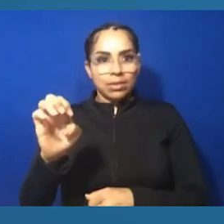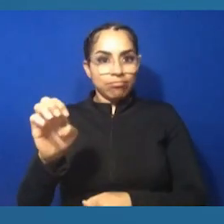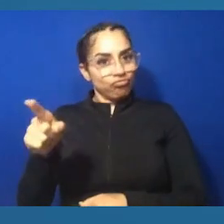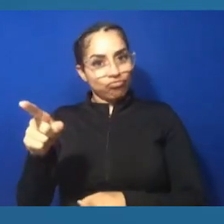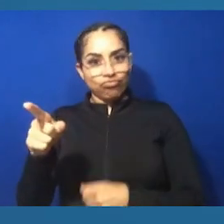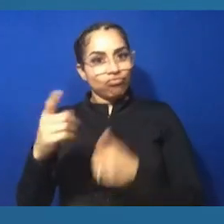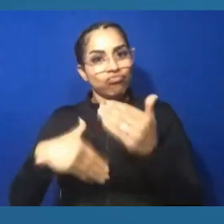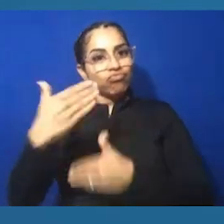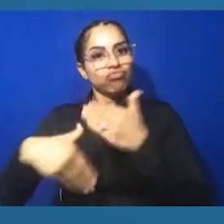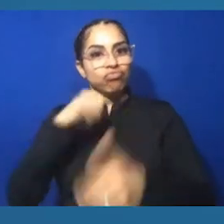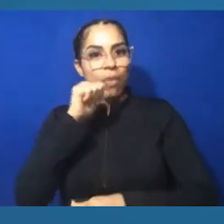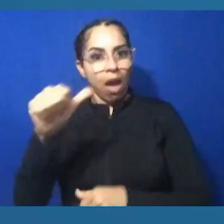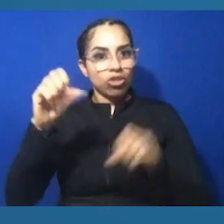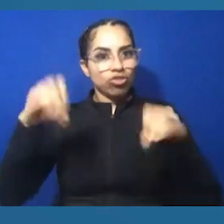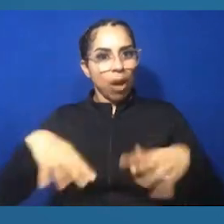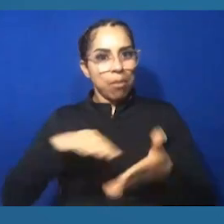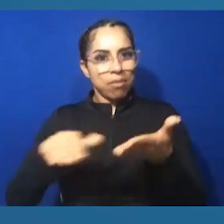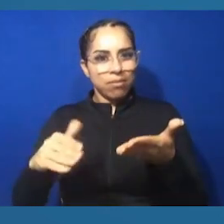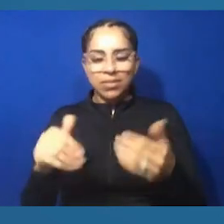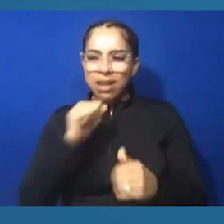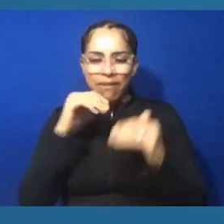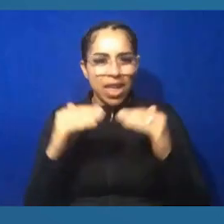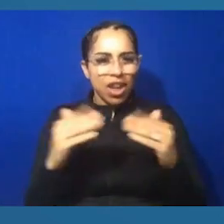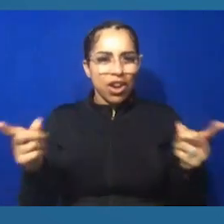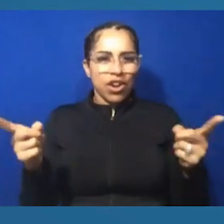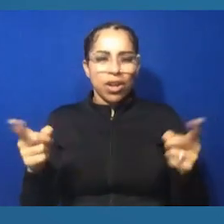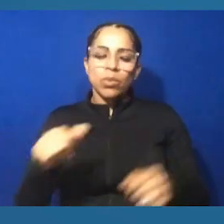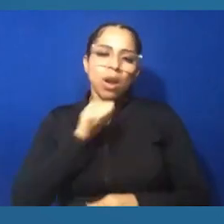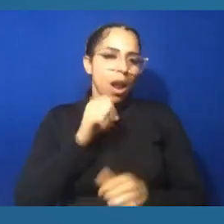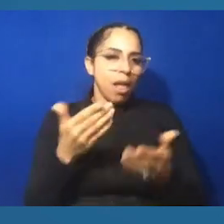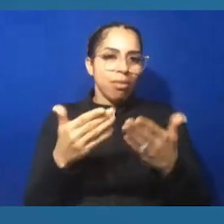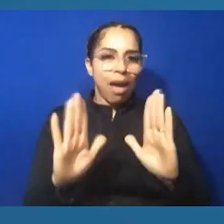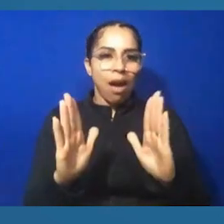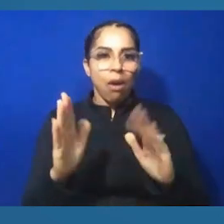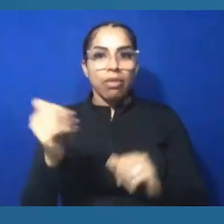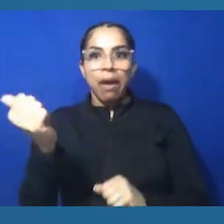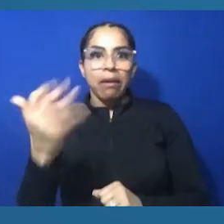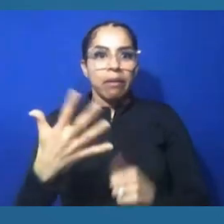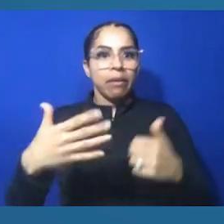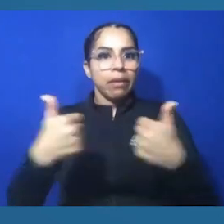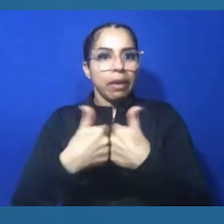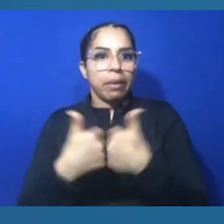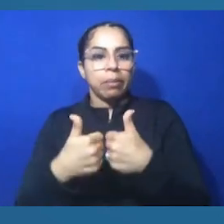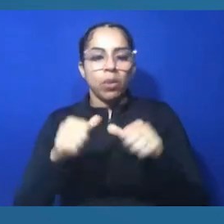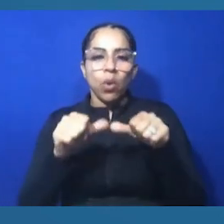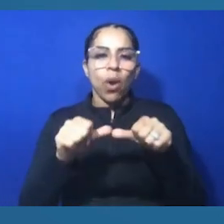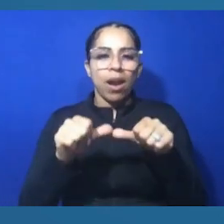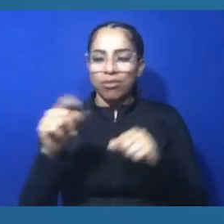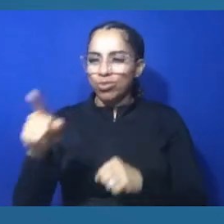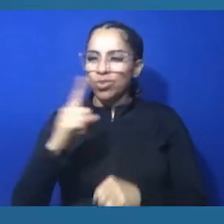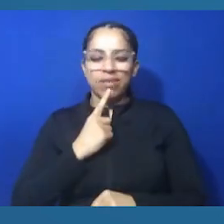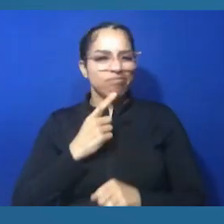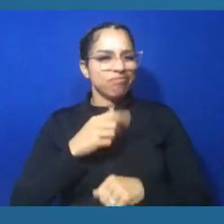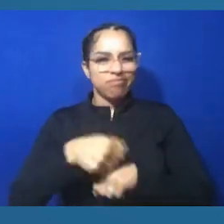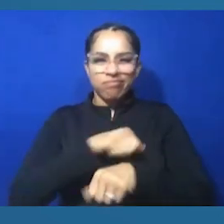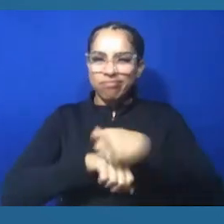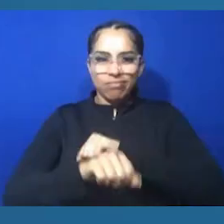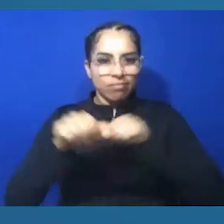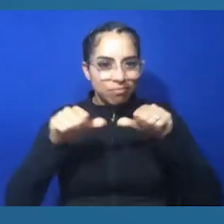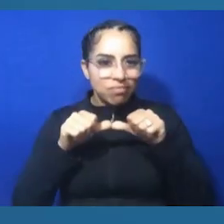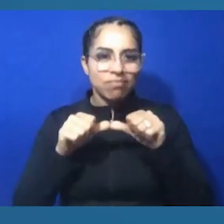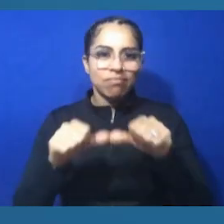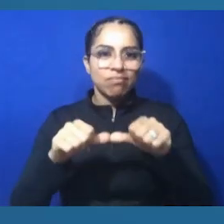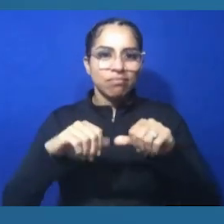this unfairness, this gamesmanship to go on. And you said, let's get to work and do something about it. And I commend you for